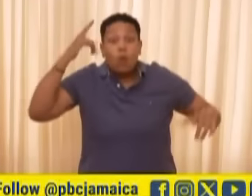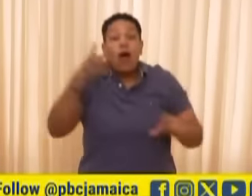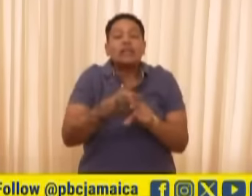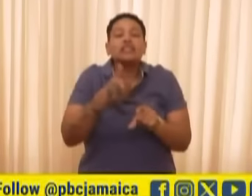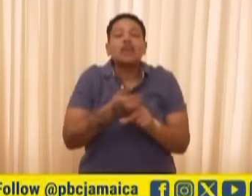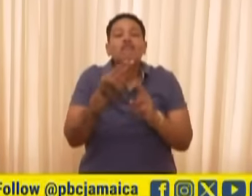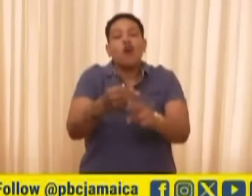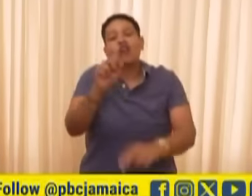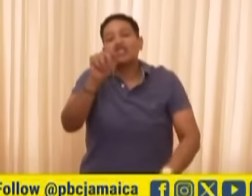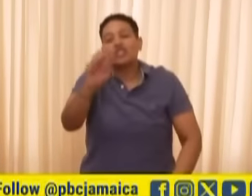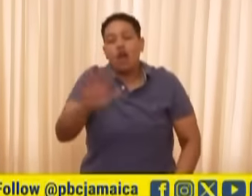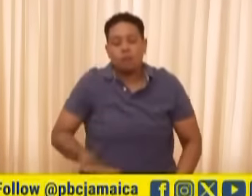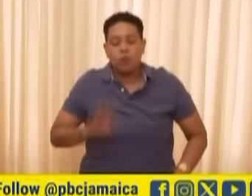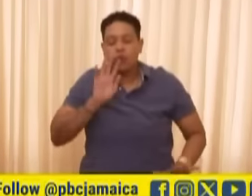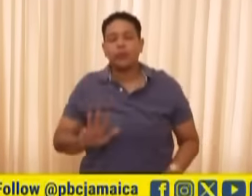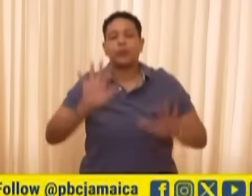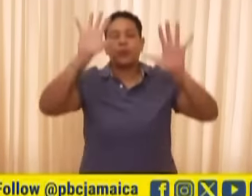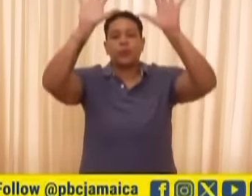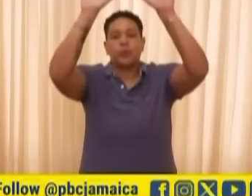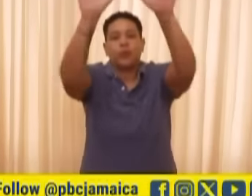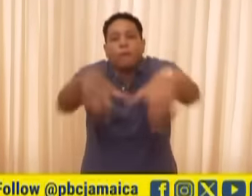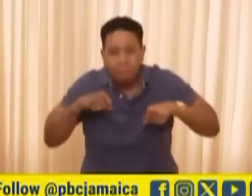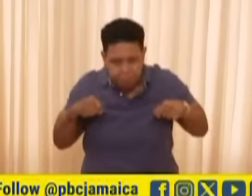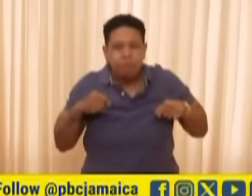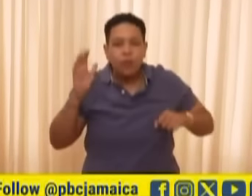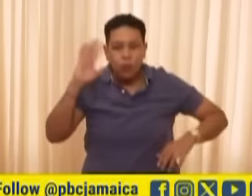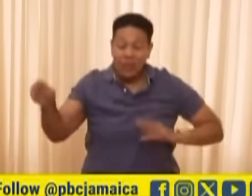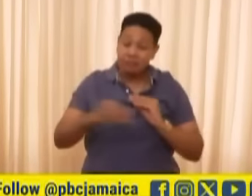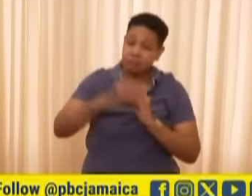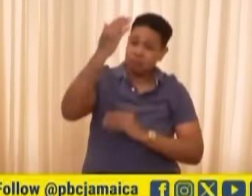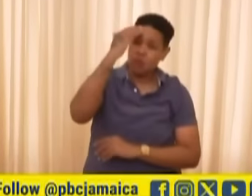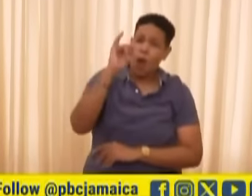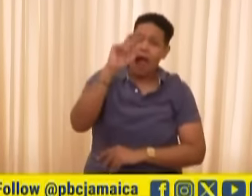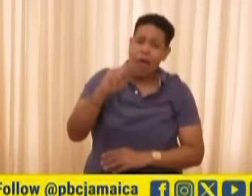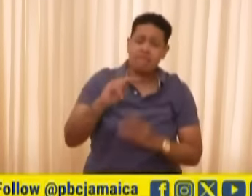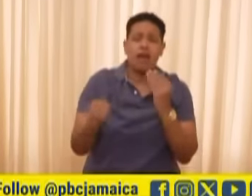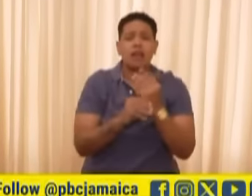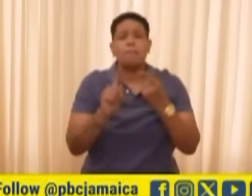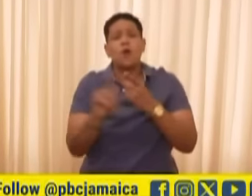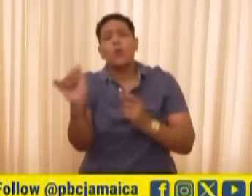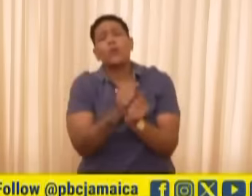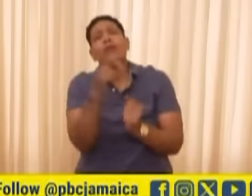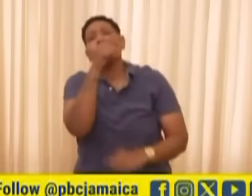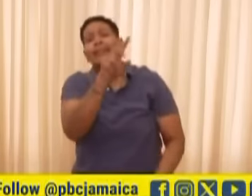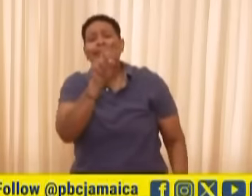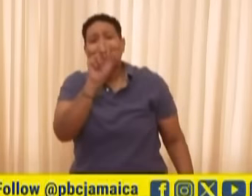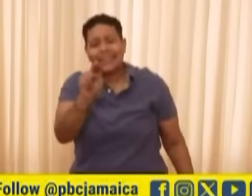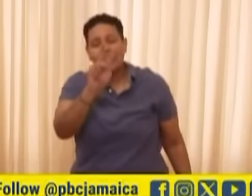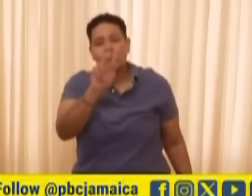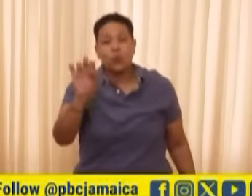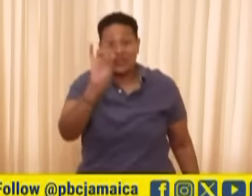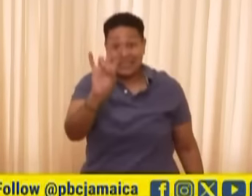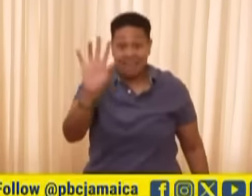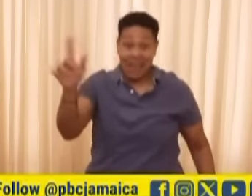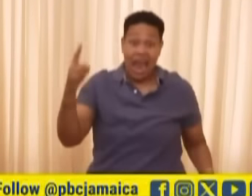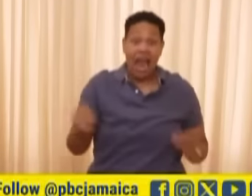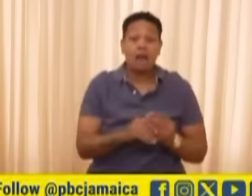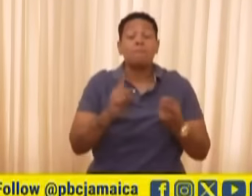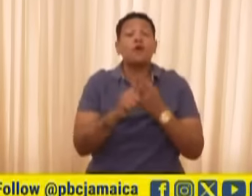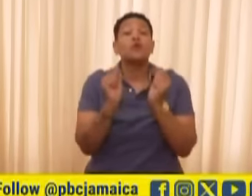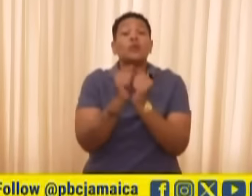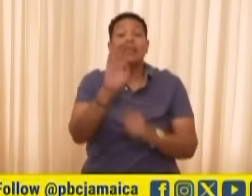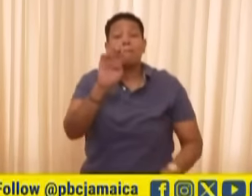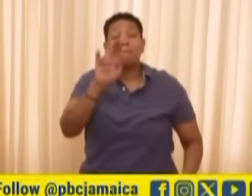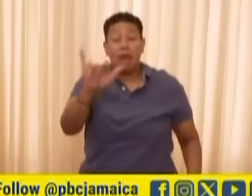of storm surge. We would also know that with Ivan and with Dean in 2007, and even